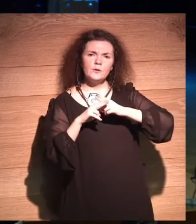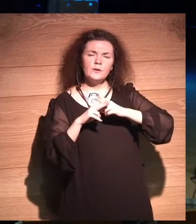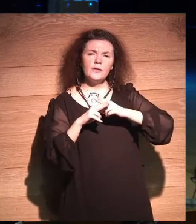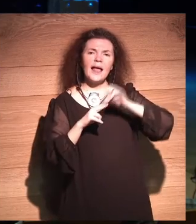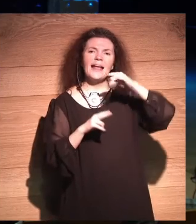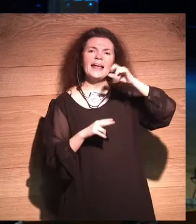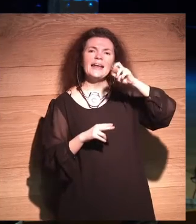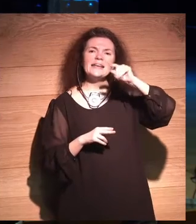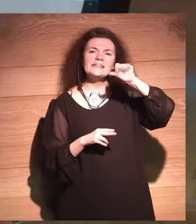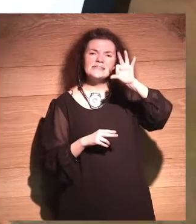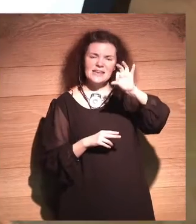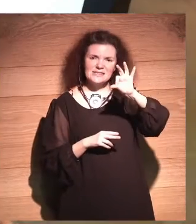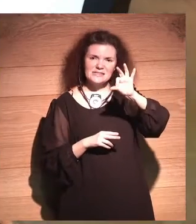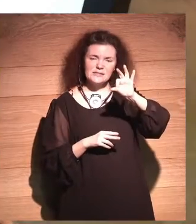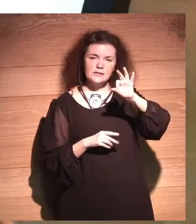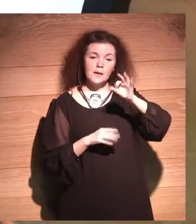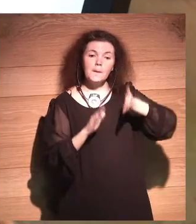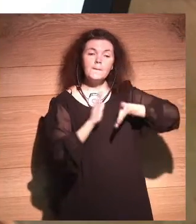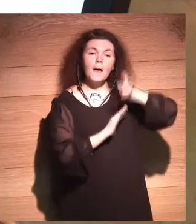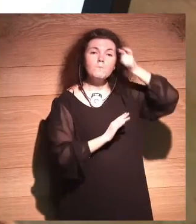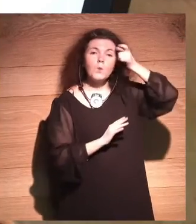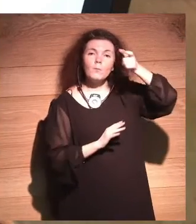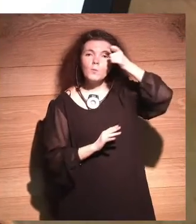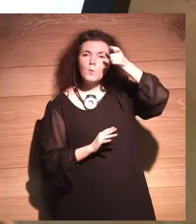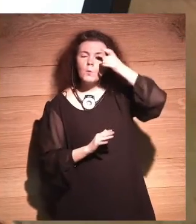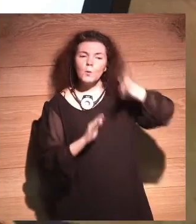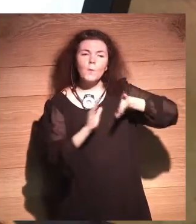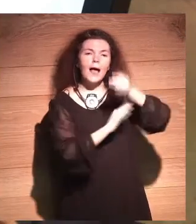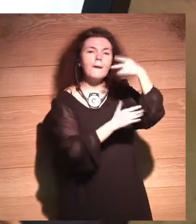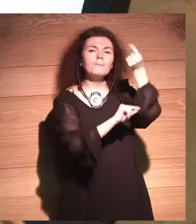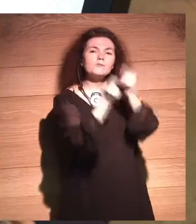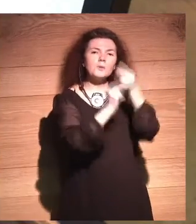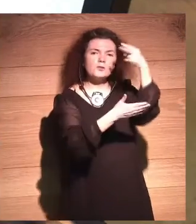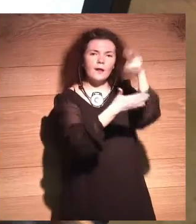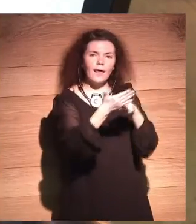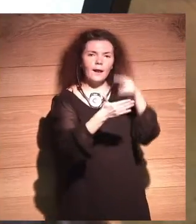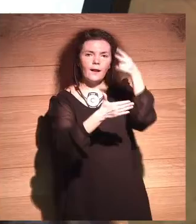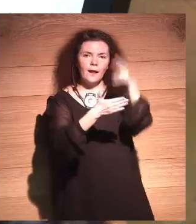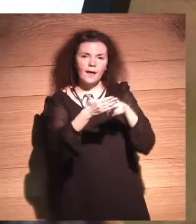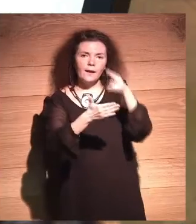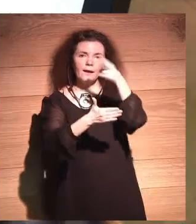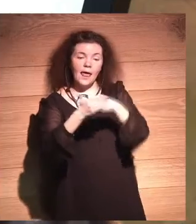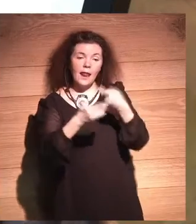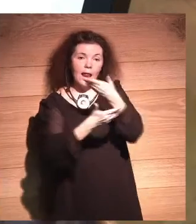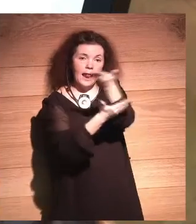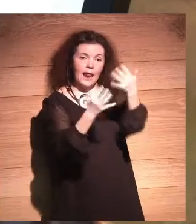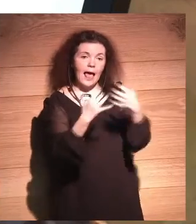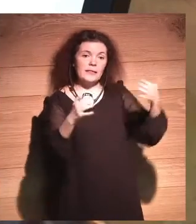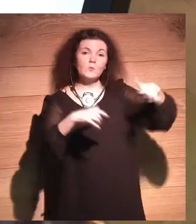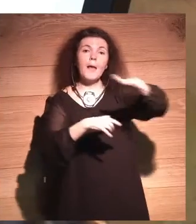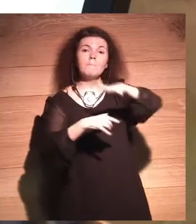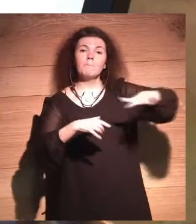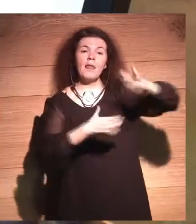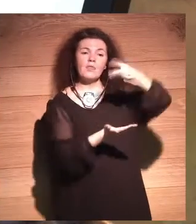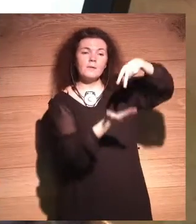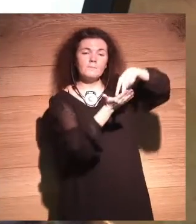to village and they read the budget to people. They read the budget to people in the town square like this, and they ask people to